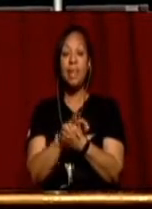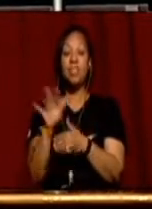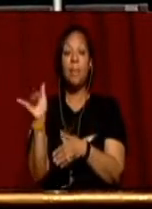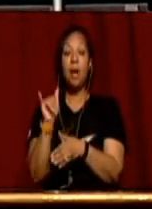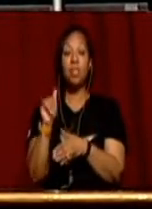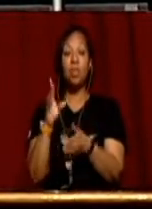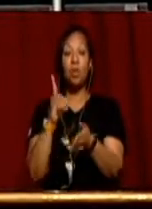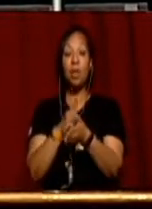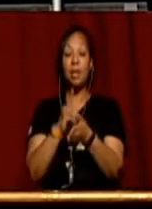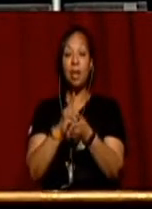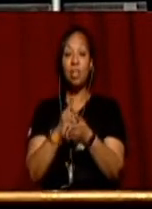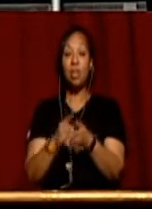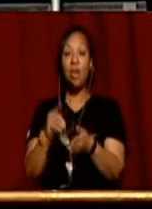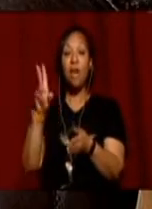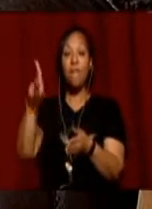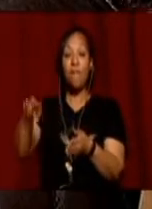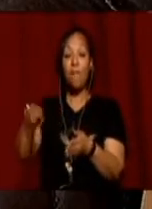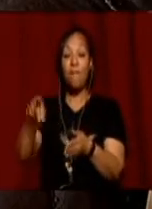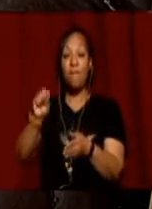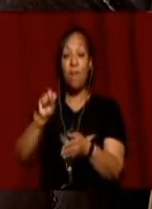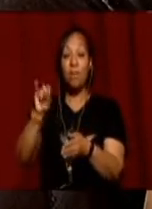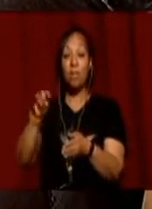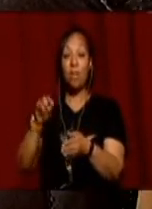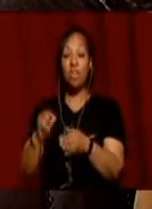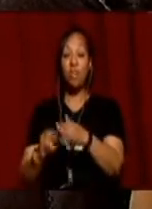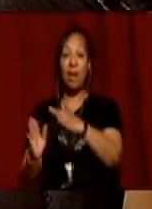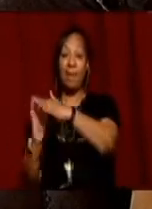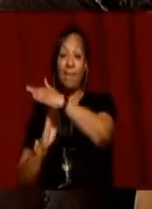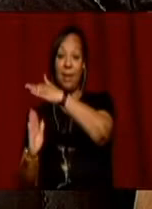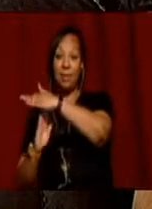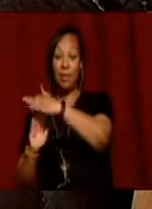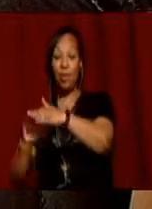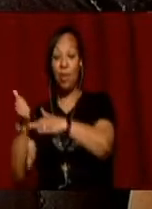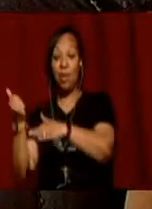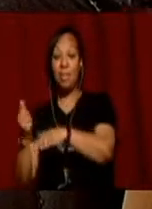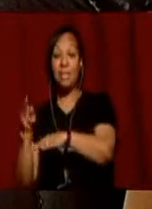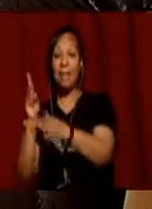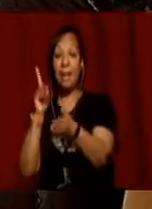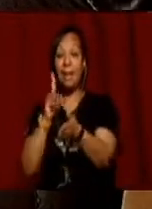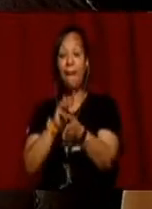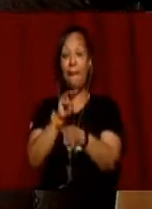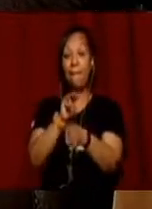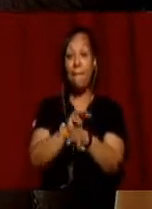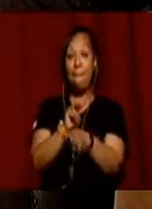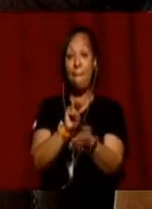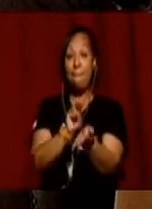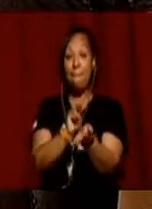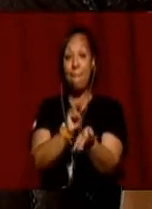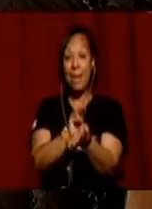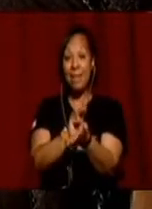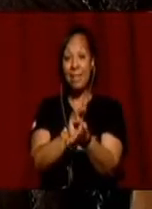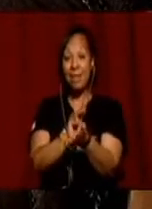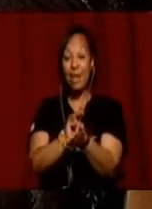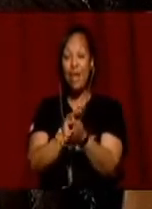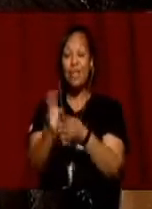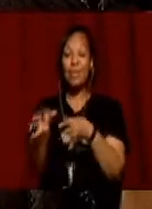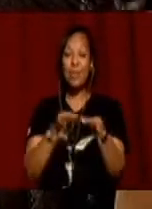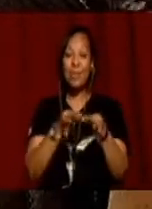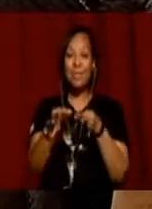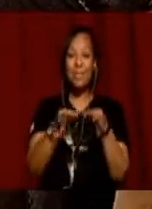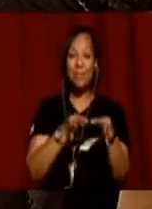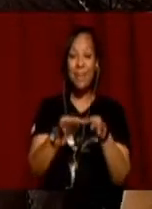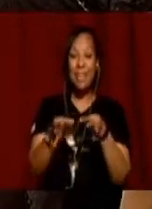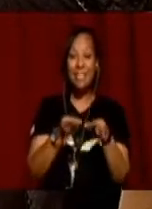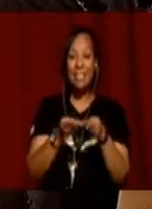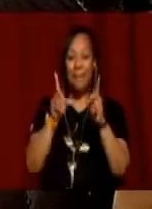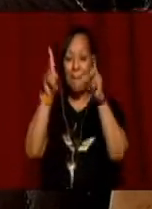also a doctor of pharmacy, so I have a background on the other side of medicine as well. And when he was explaining some of the things